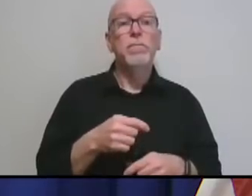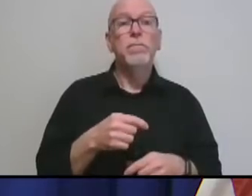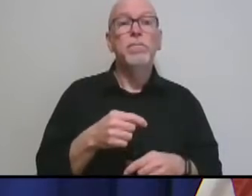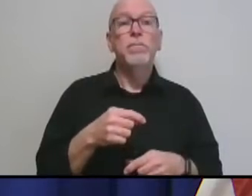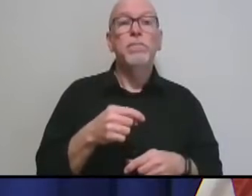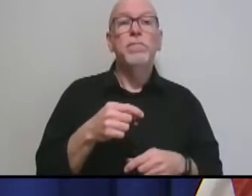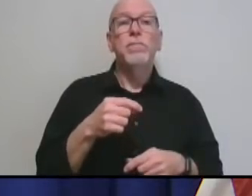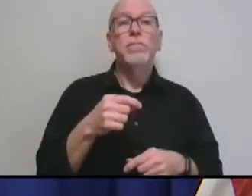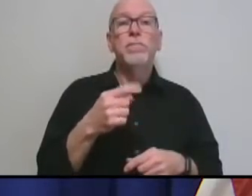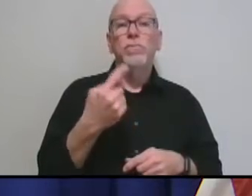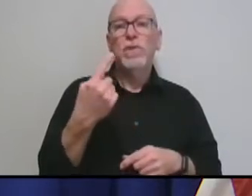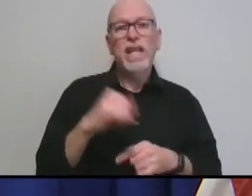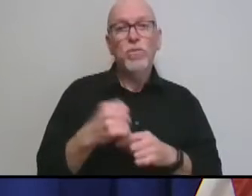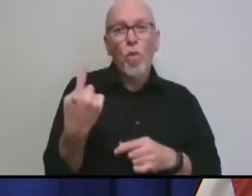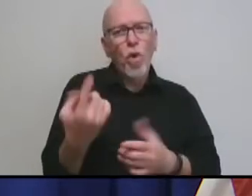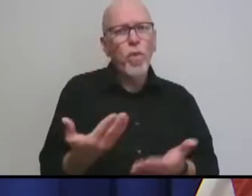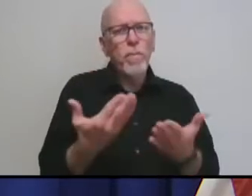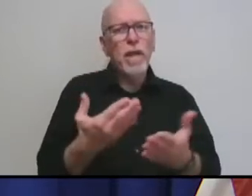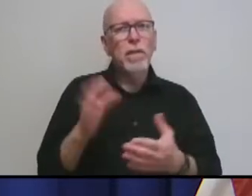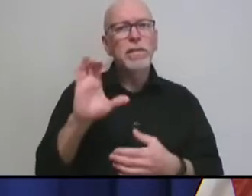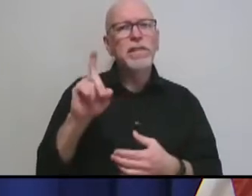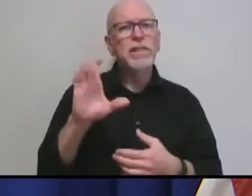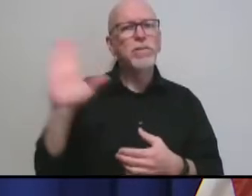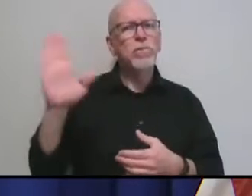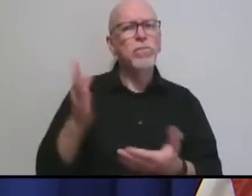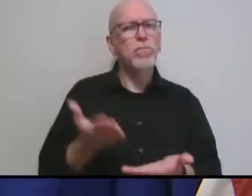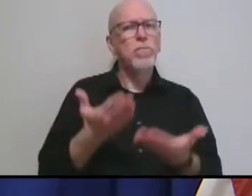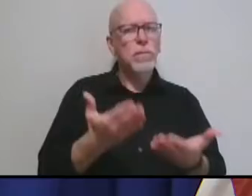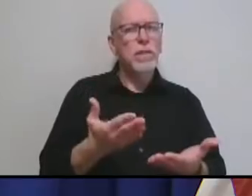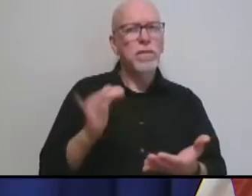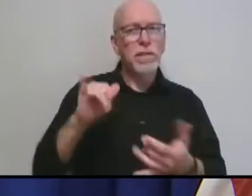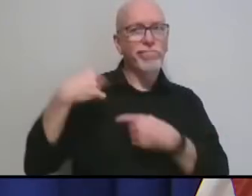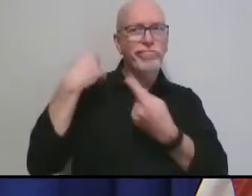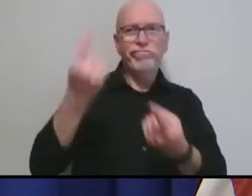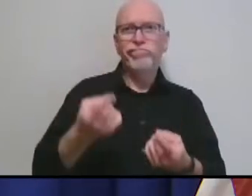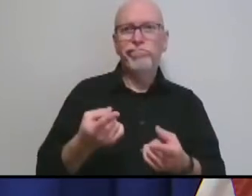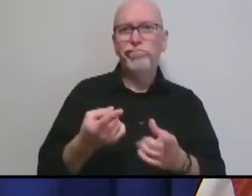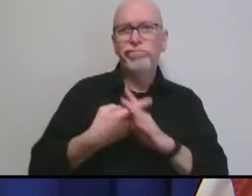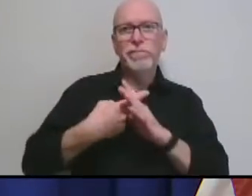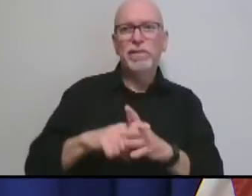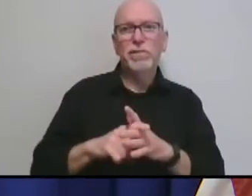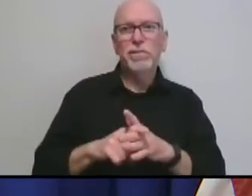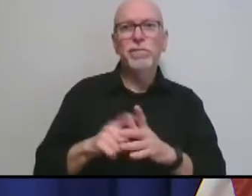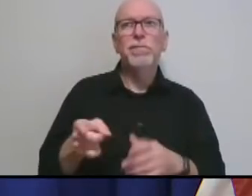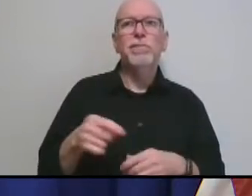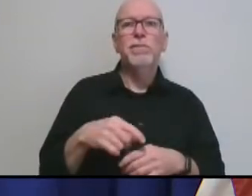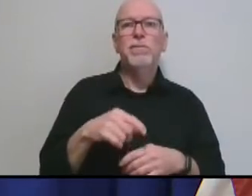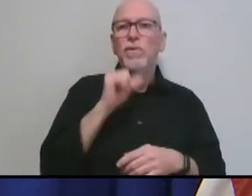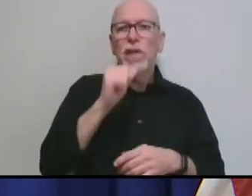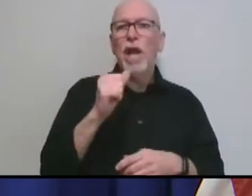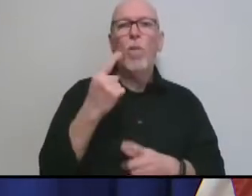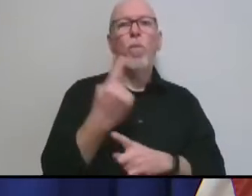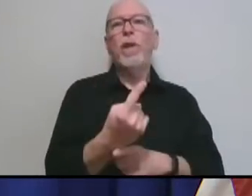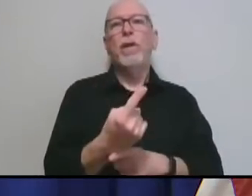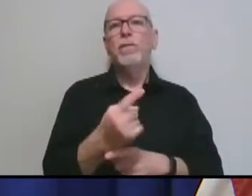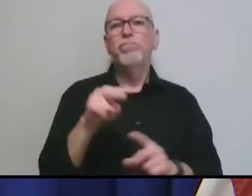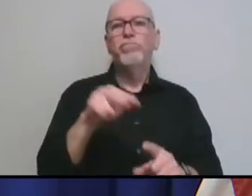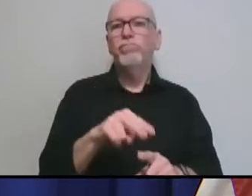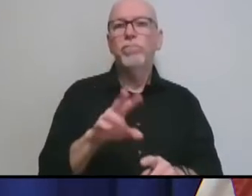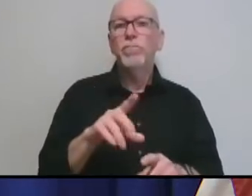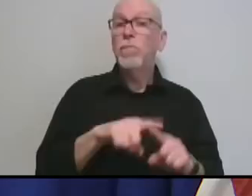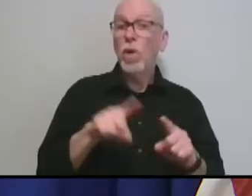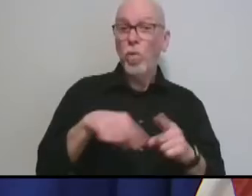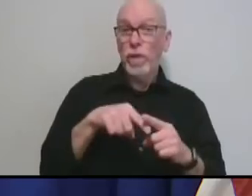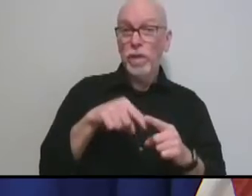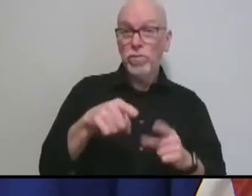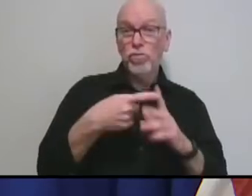one recommendation. It comes from the CDC, by the way, and has been there from the very outset. So it won't be one thing. And by the way, when you do start